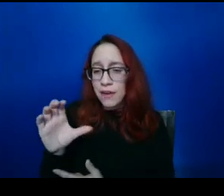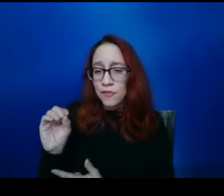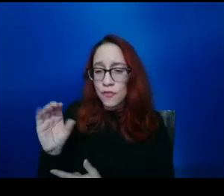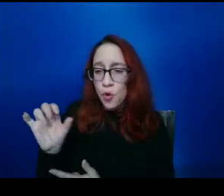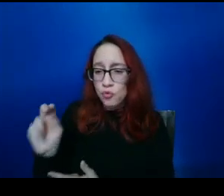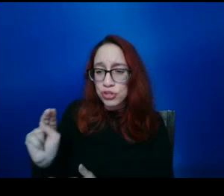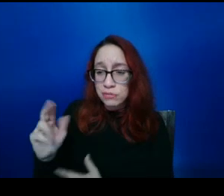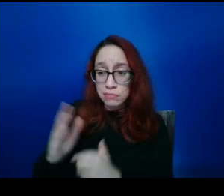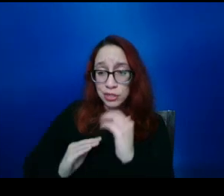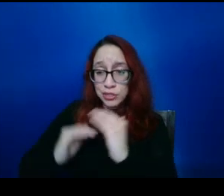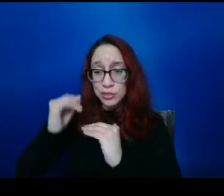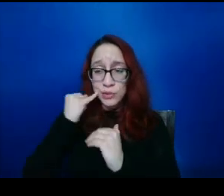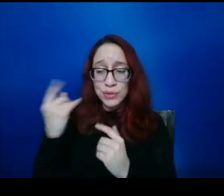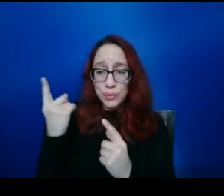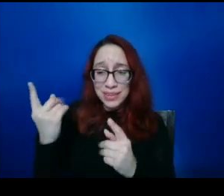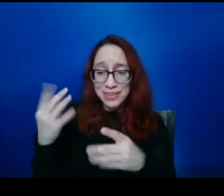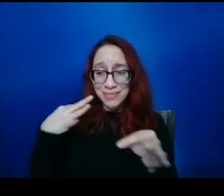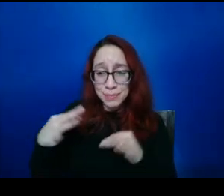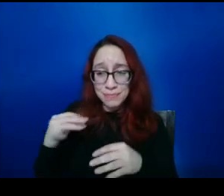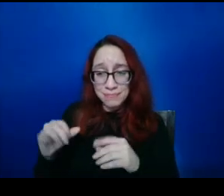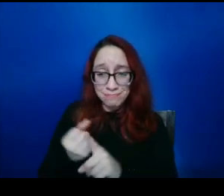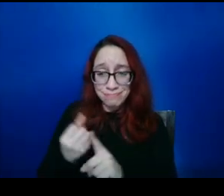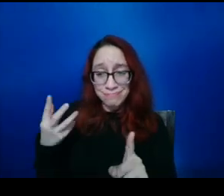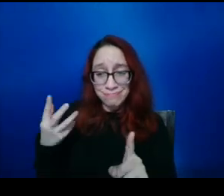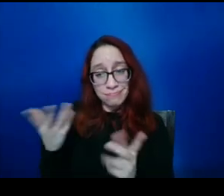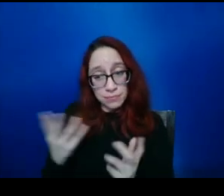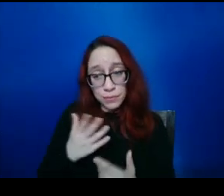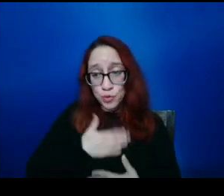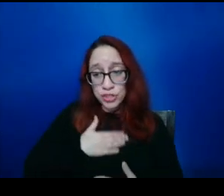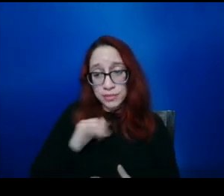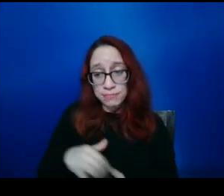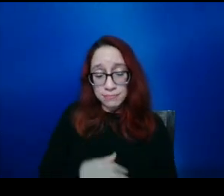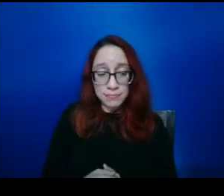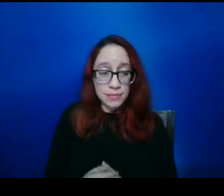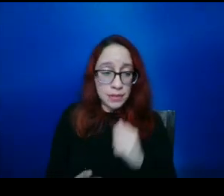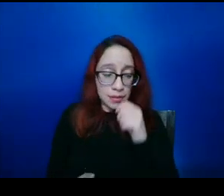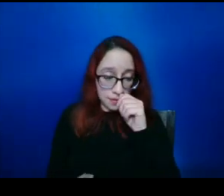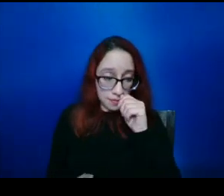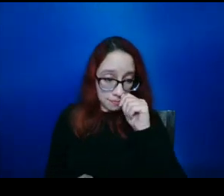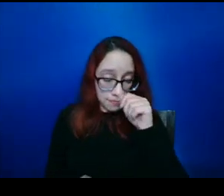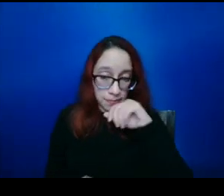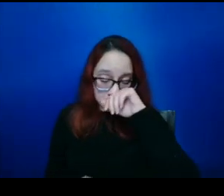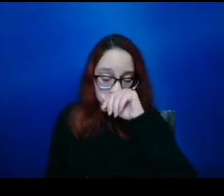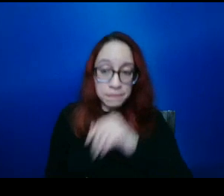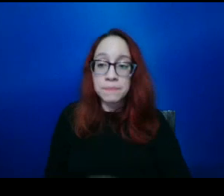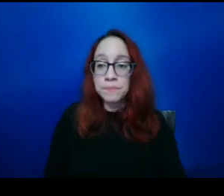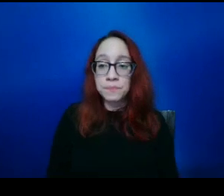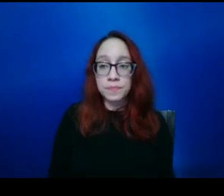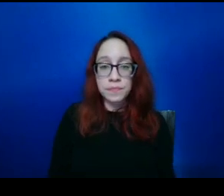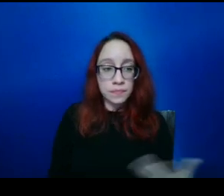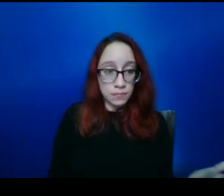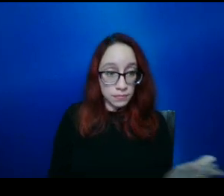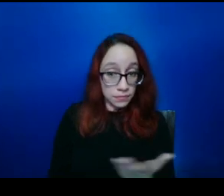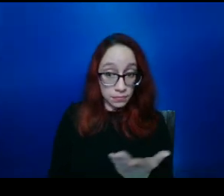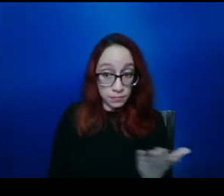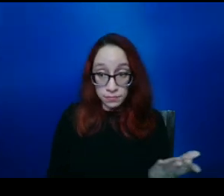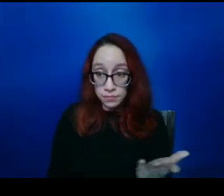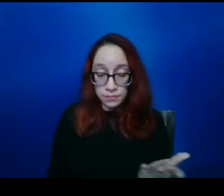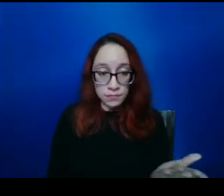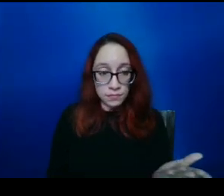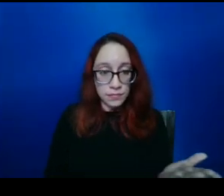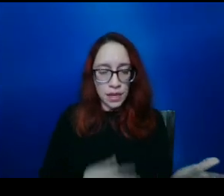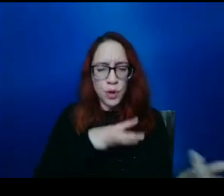So if we get some clarity on that, I'd appreciate that. You want to get with someone reach